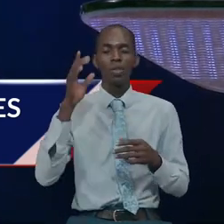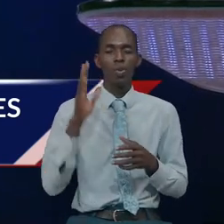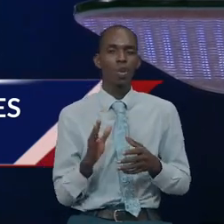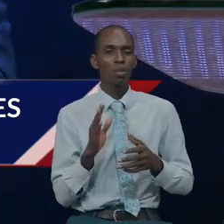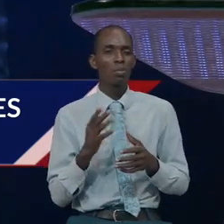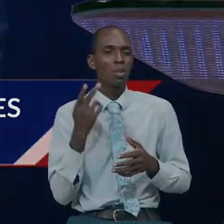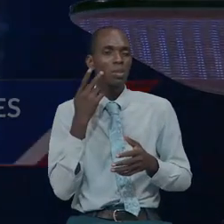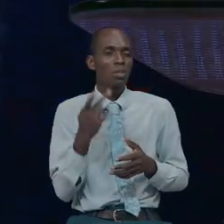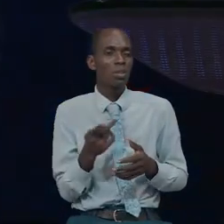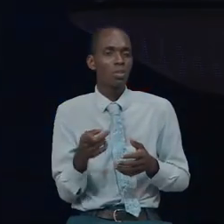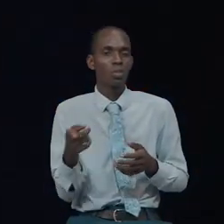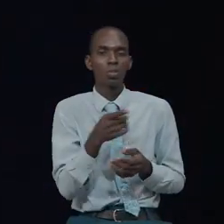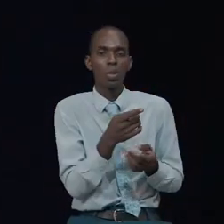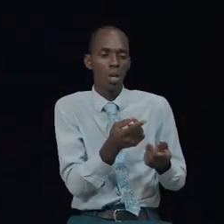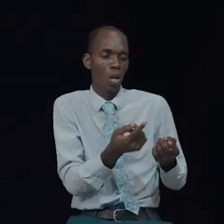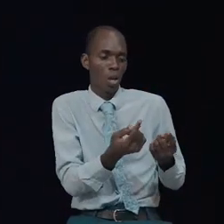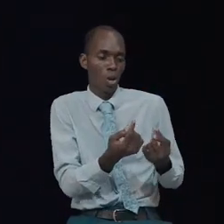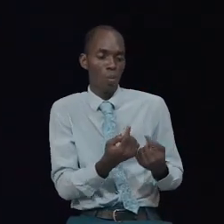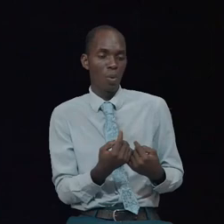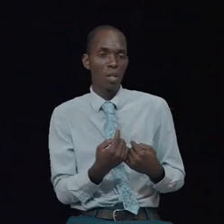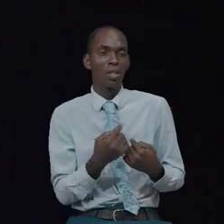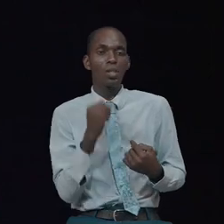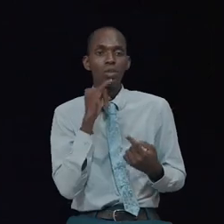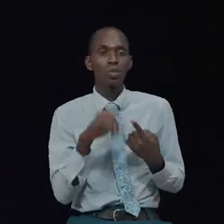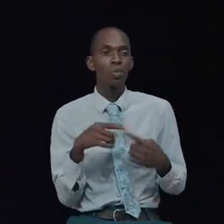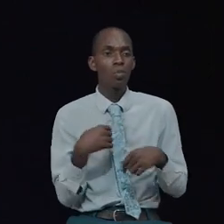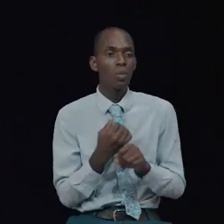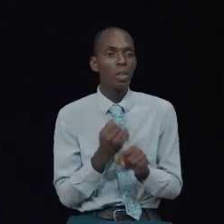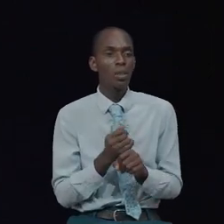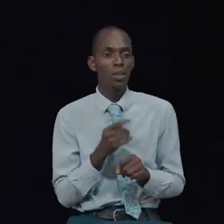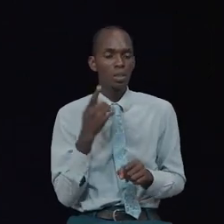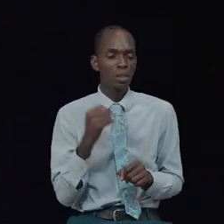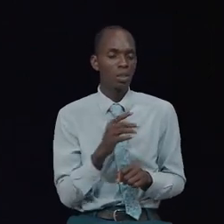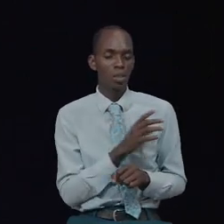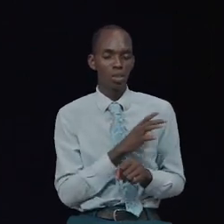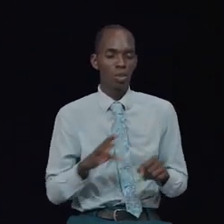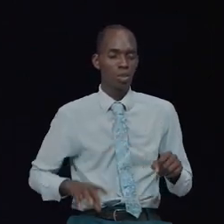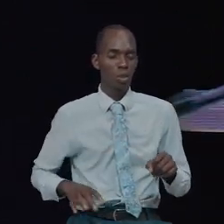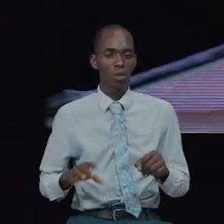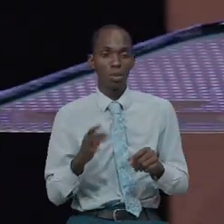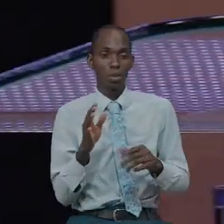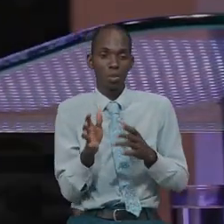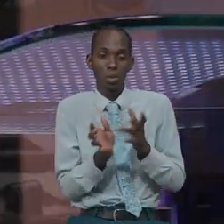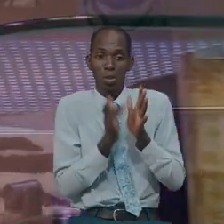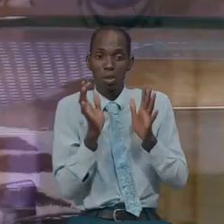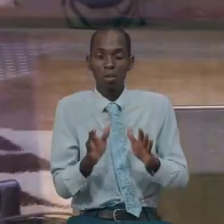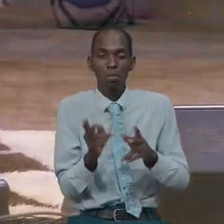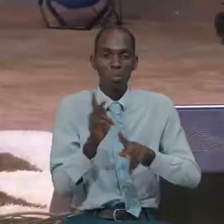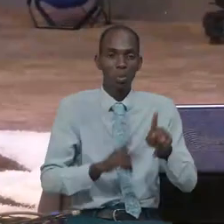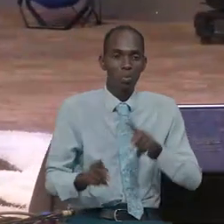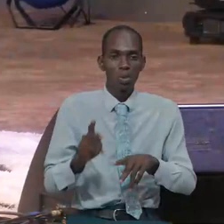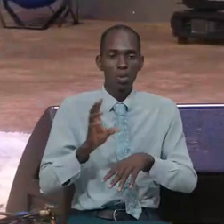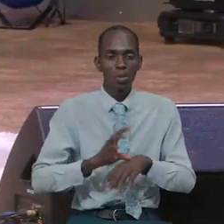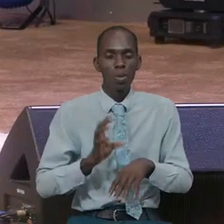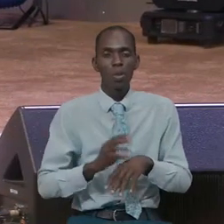You're coming in to make the kingdom better, make the church better. And when you come in, you